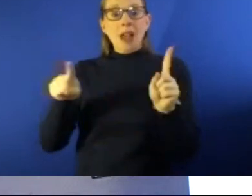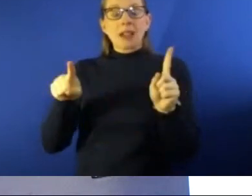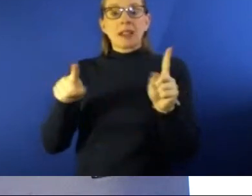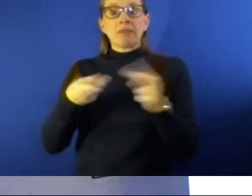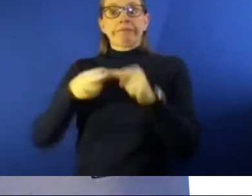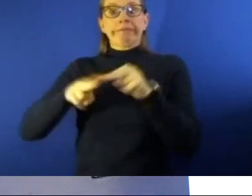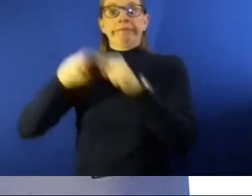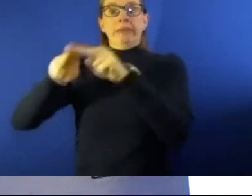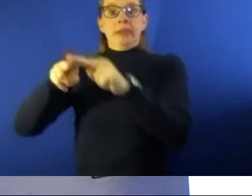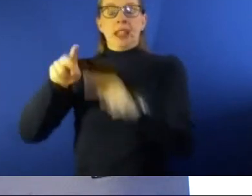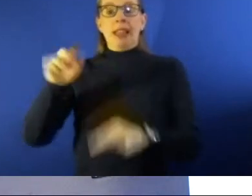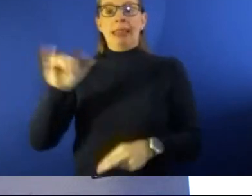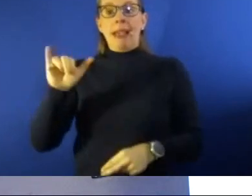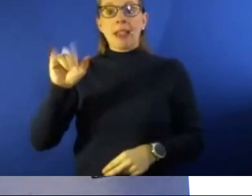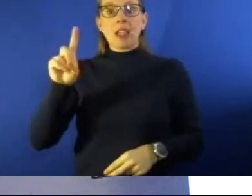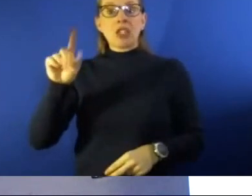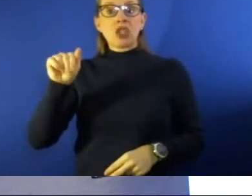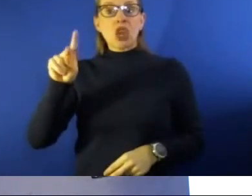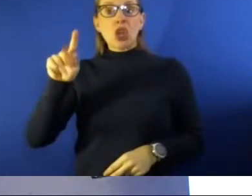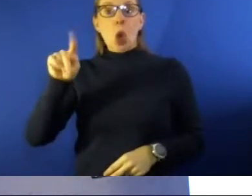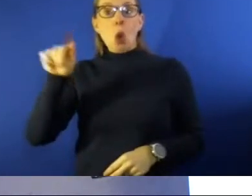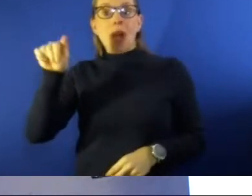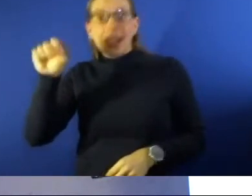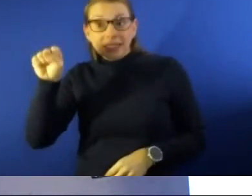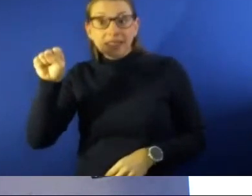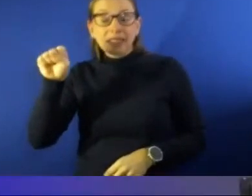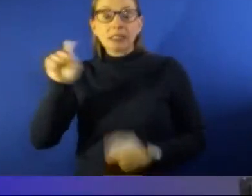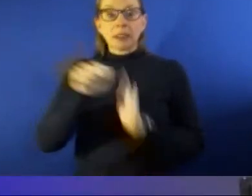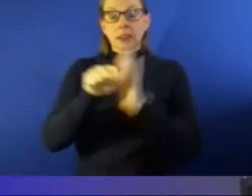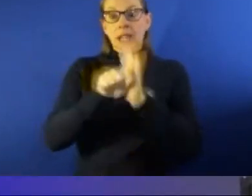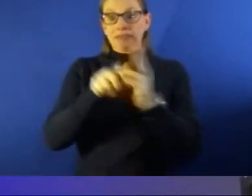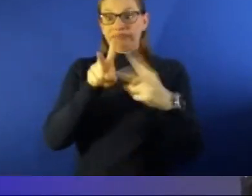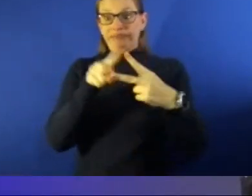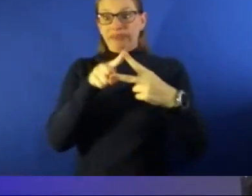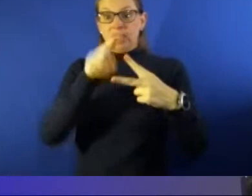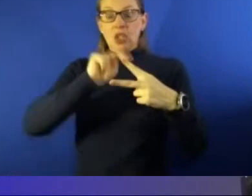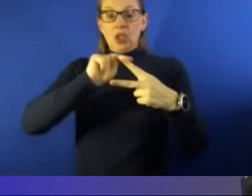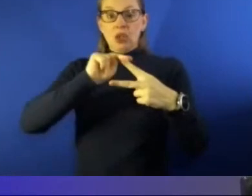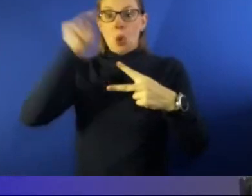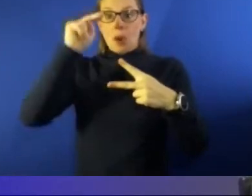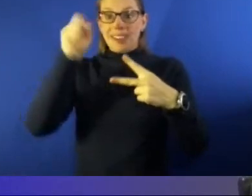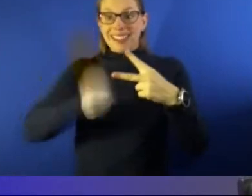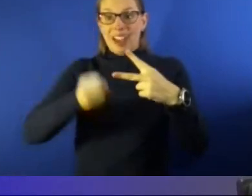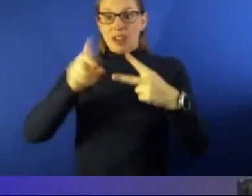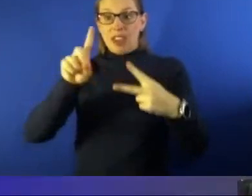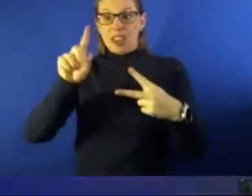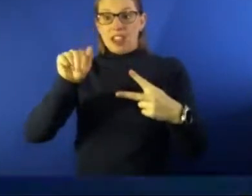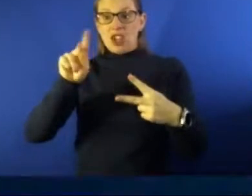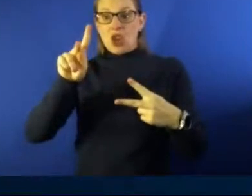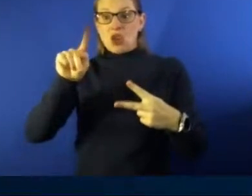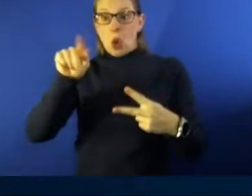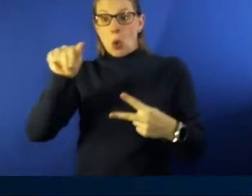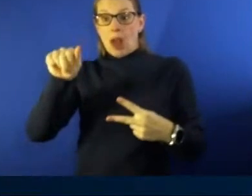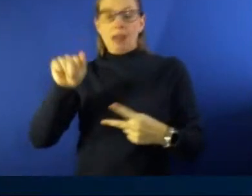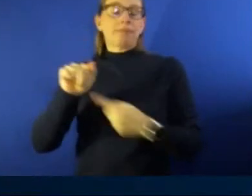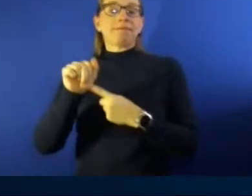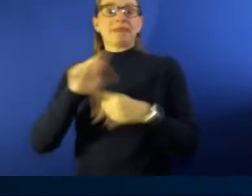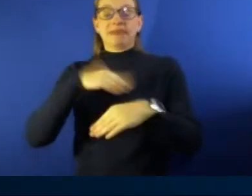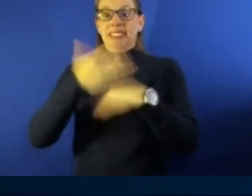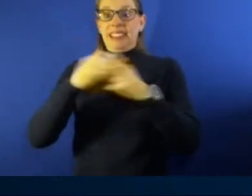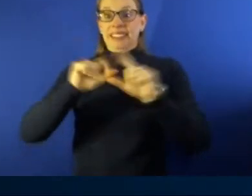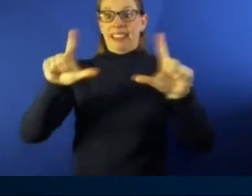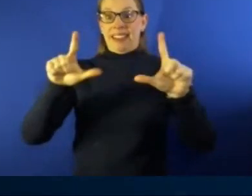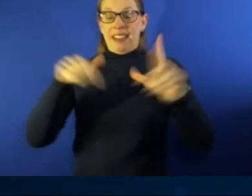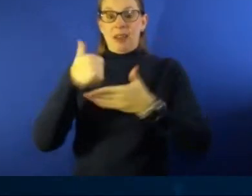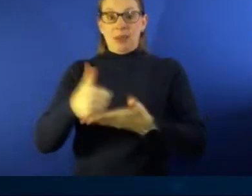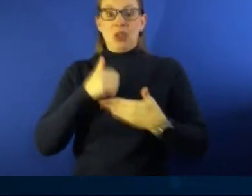the Dakotas. Explain that. Yeah, so my next slide may help with this one too. But yes, you're right. So thankfully, the